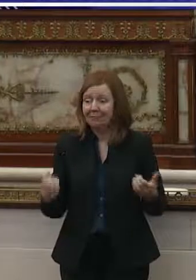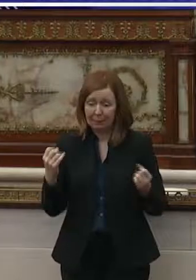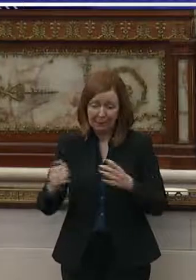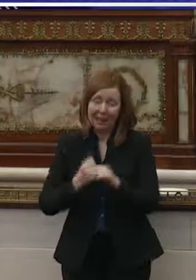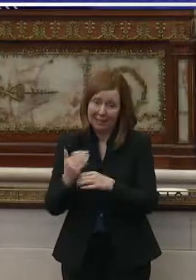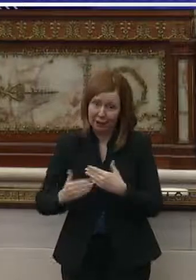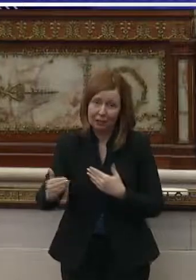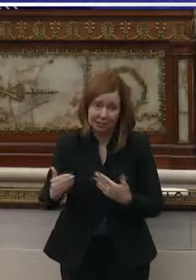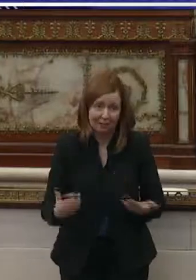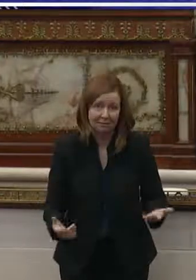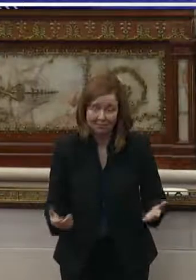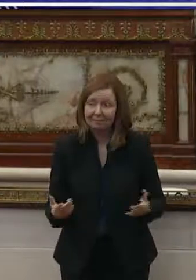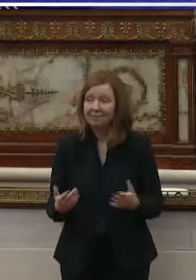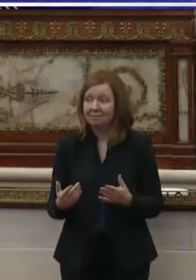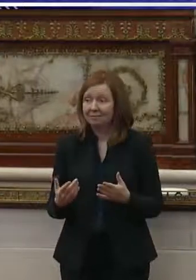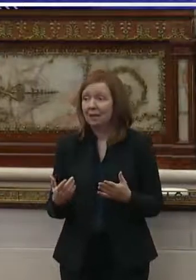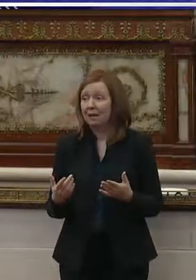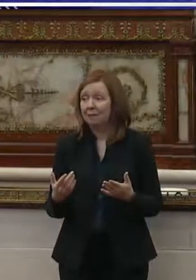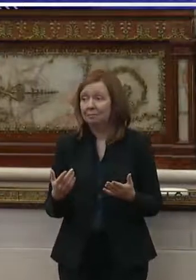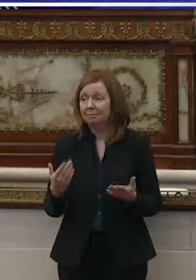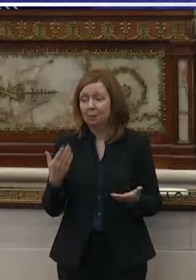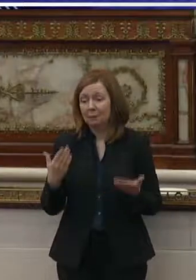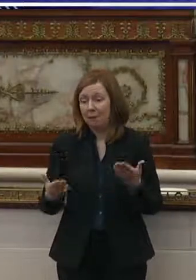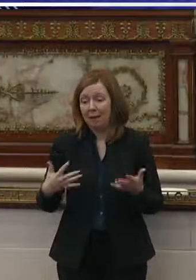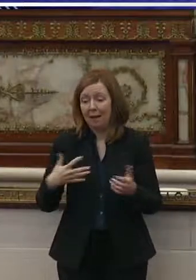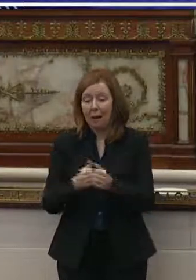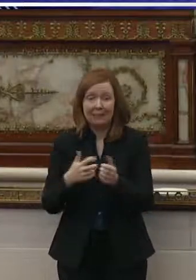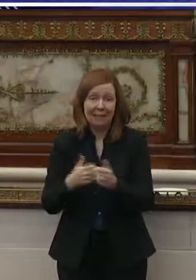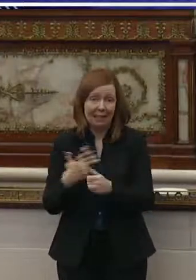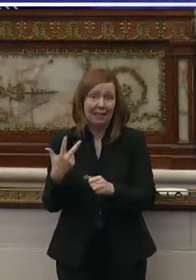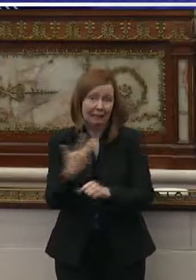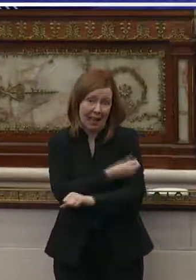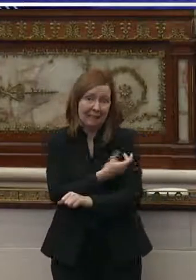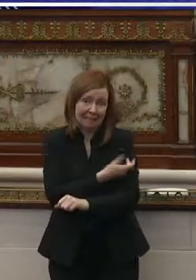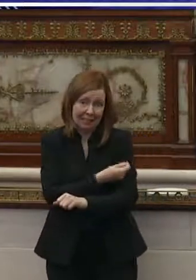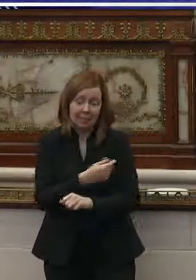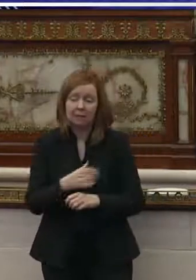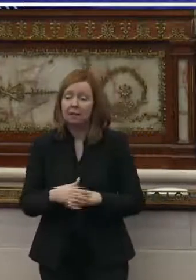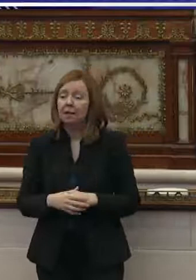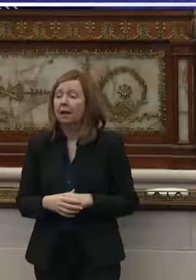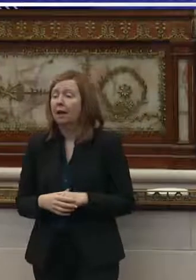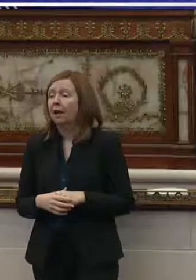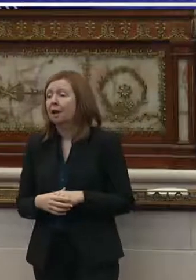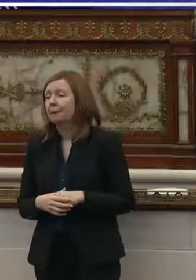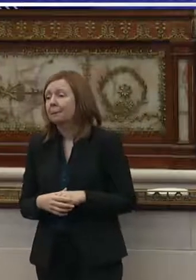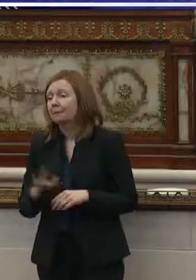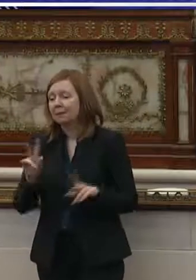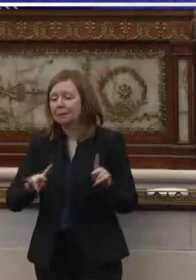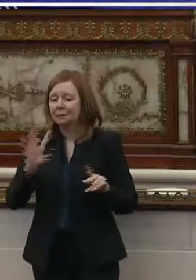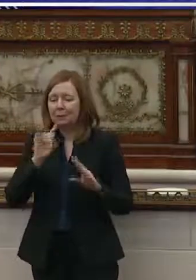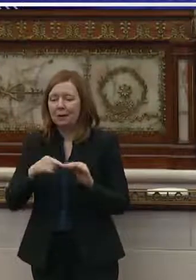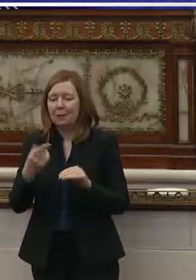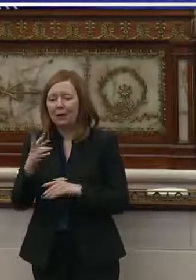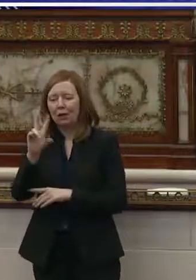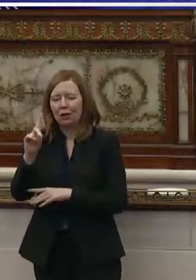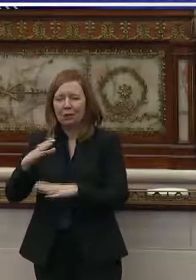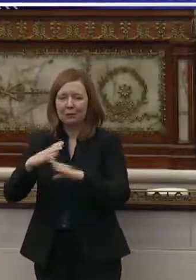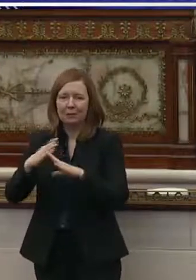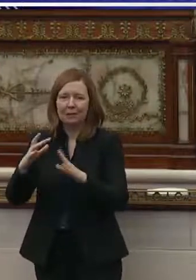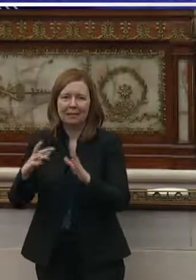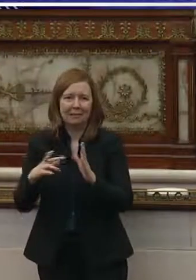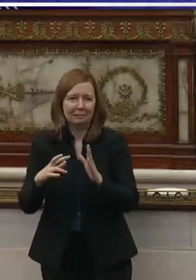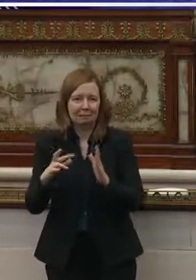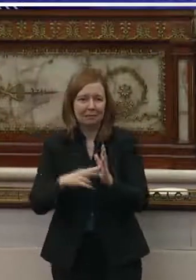years for people who are unvaccinated, or we may be updating the vaccines. So, people talk about herd immunity as if it's a yes/no